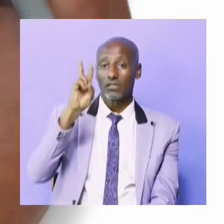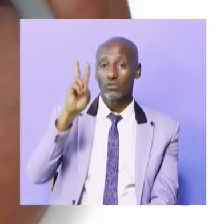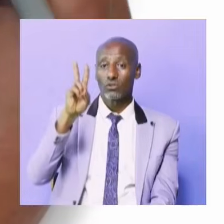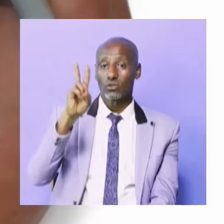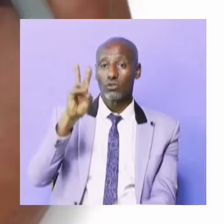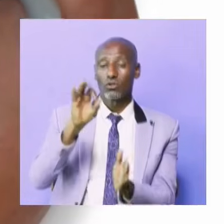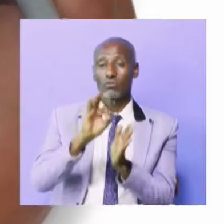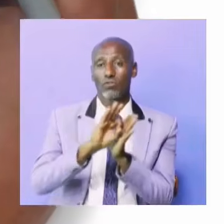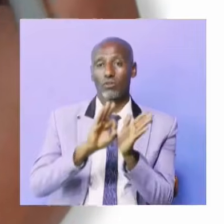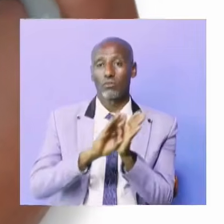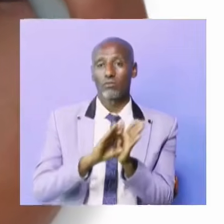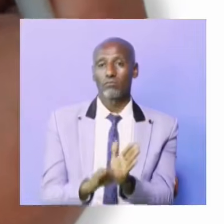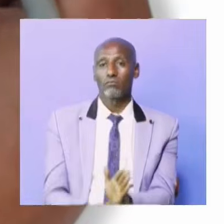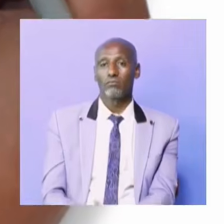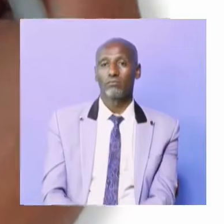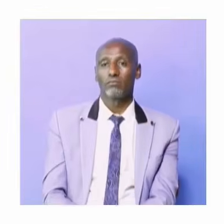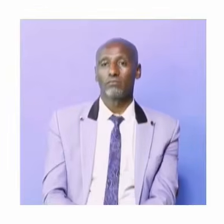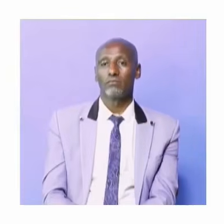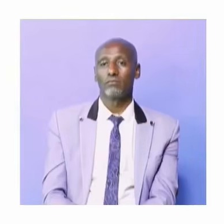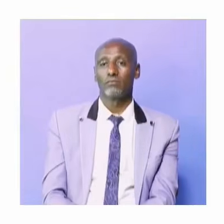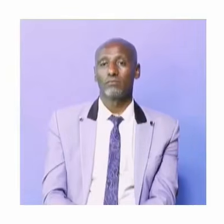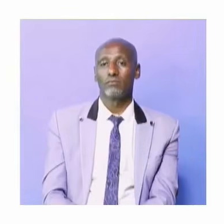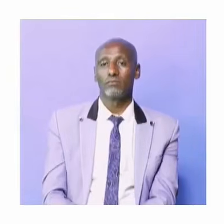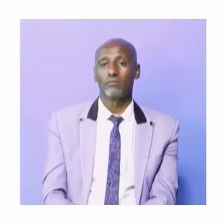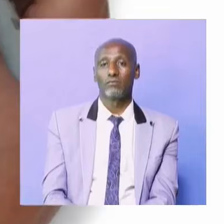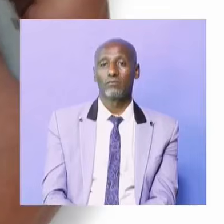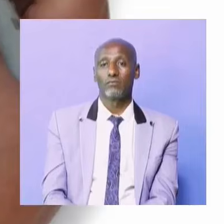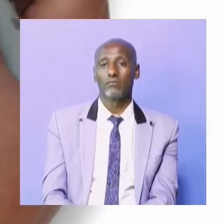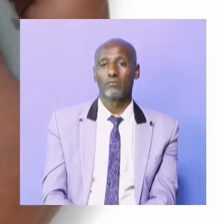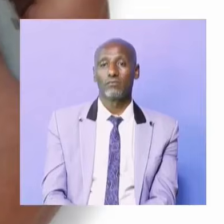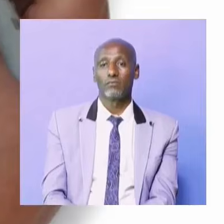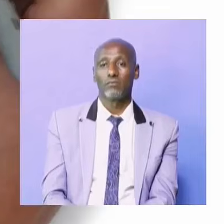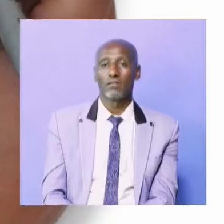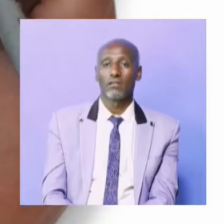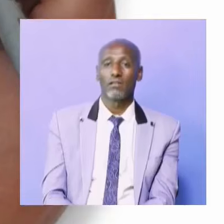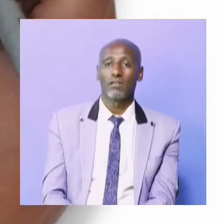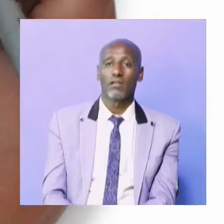One, look, consonant, then Y,